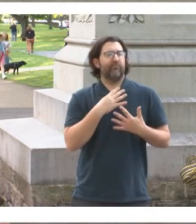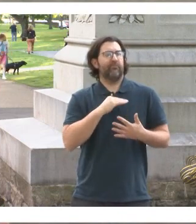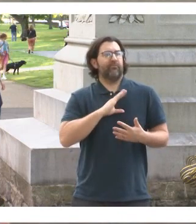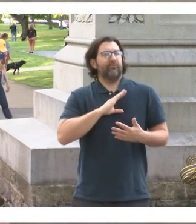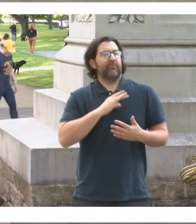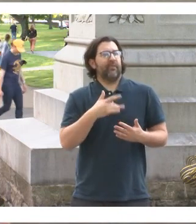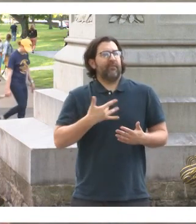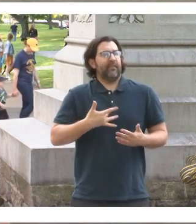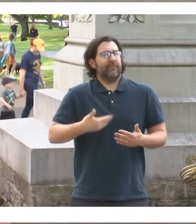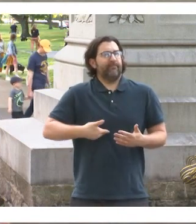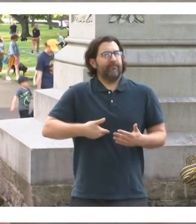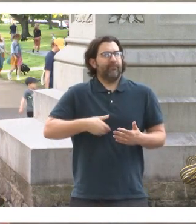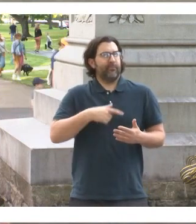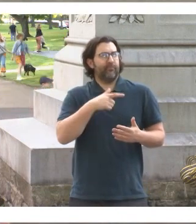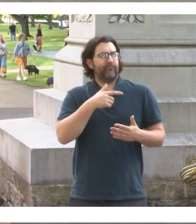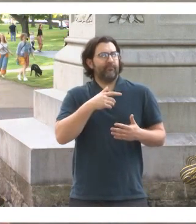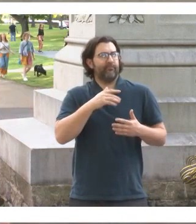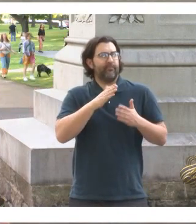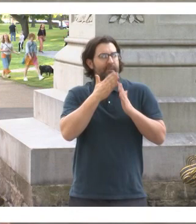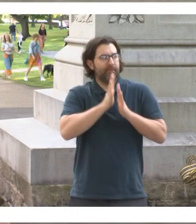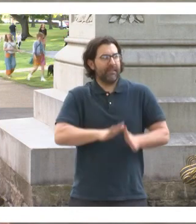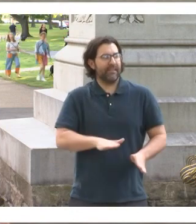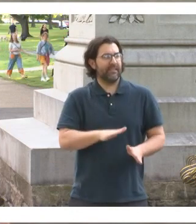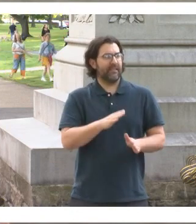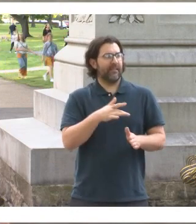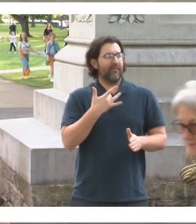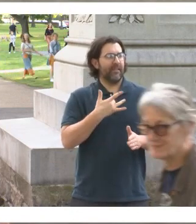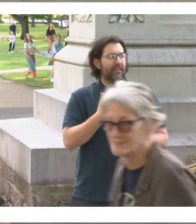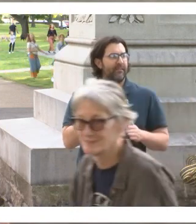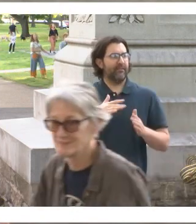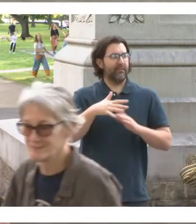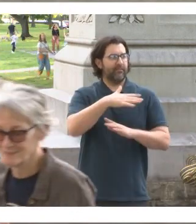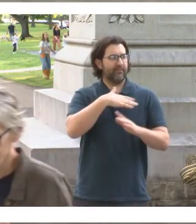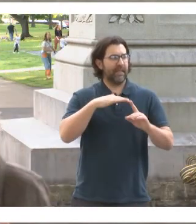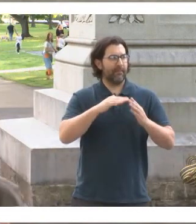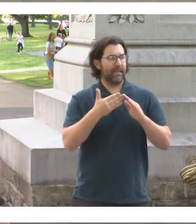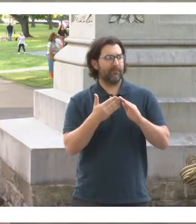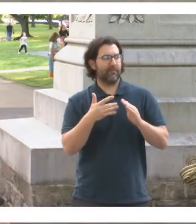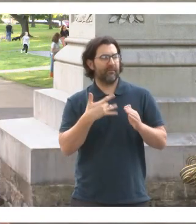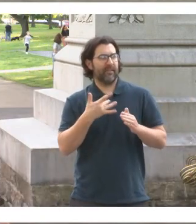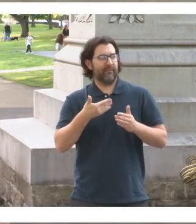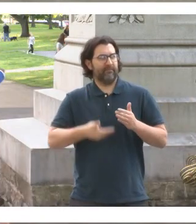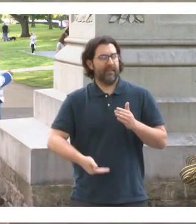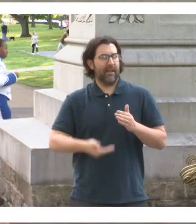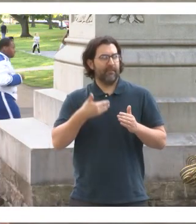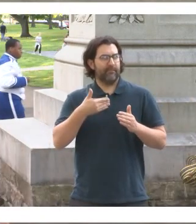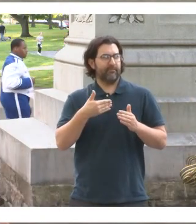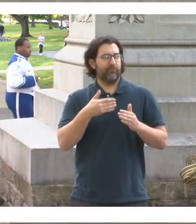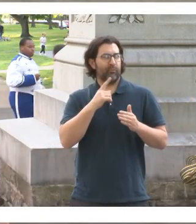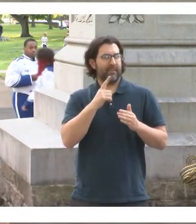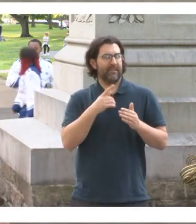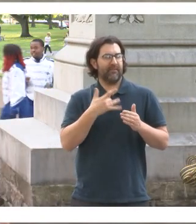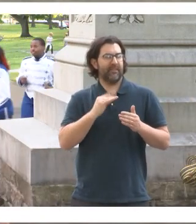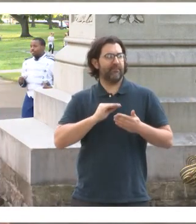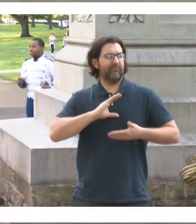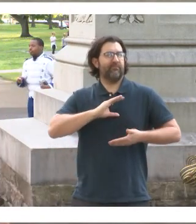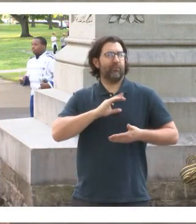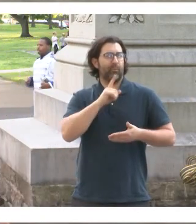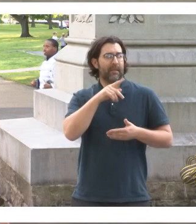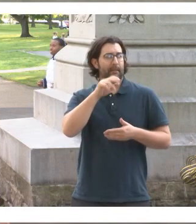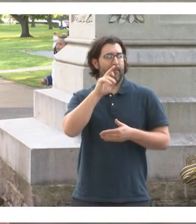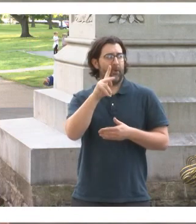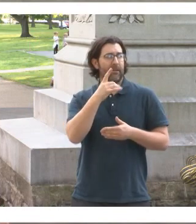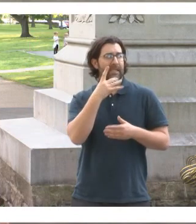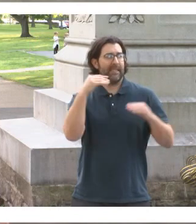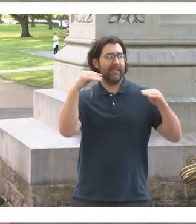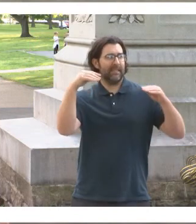and feeling about who we are as a city, as a person. And so that's why I call the parks heaven. And to be able to light the parks up